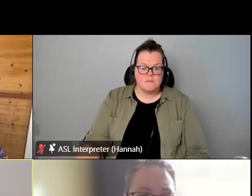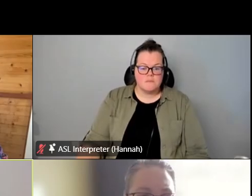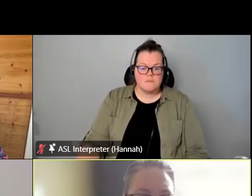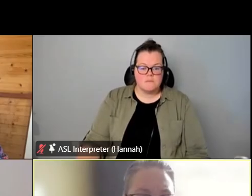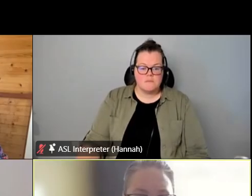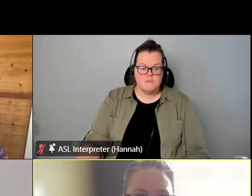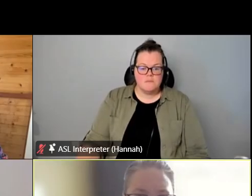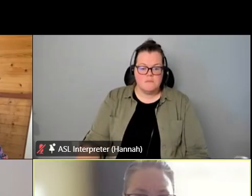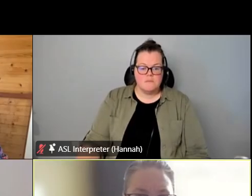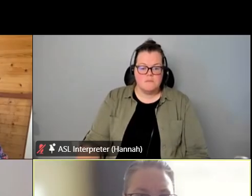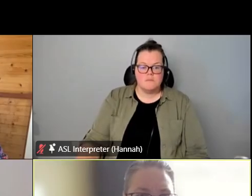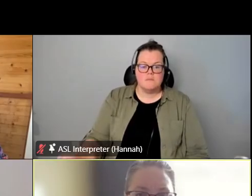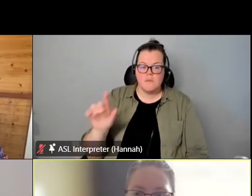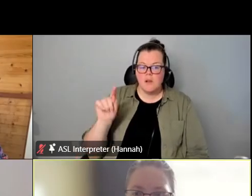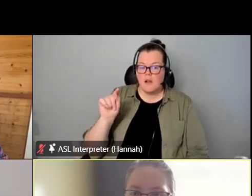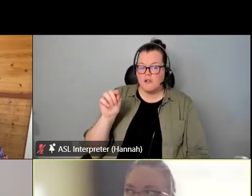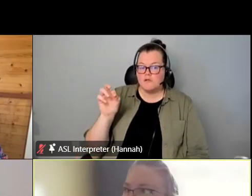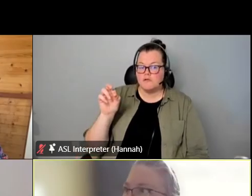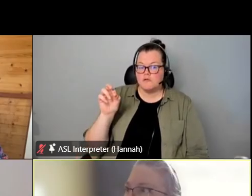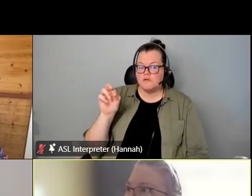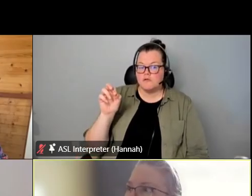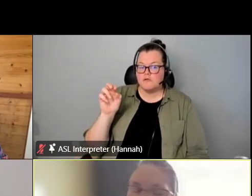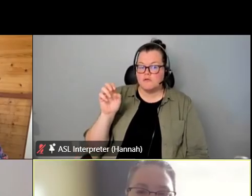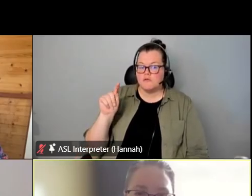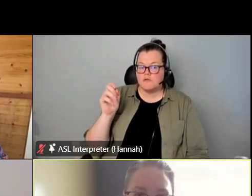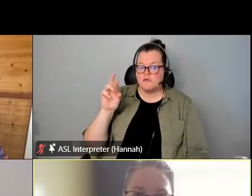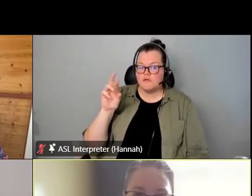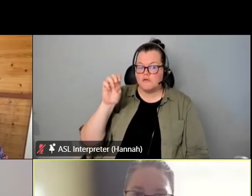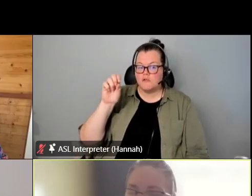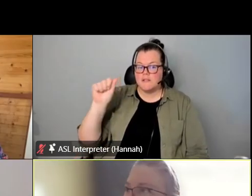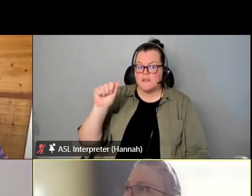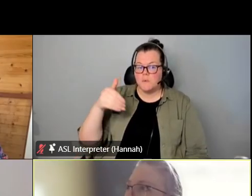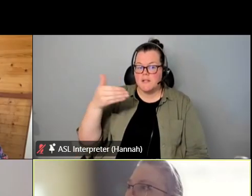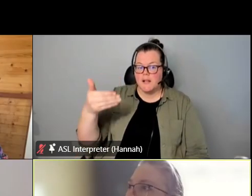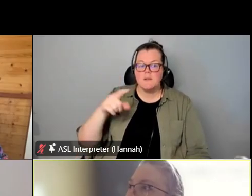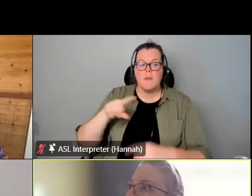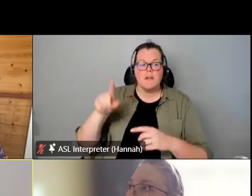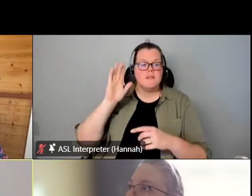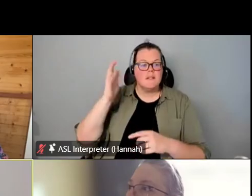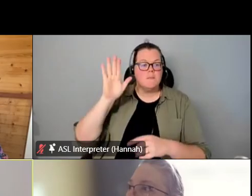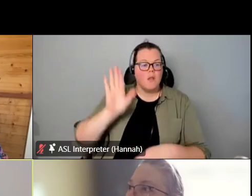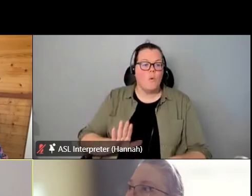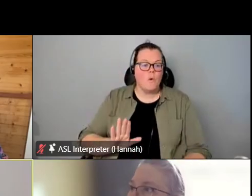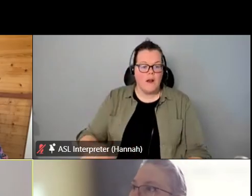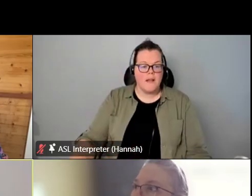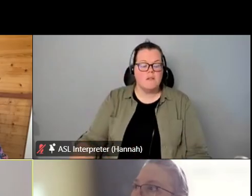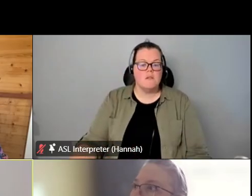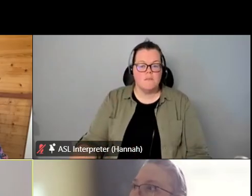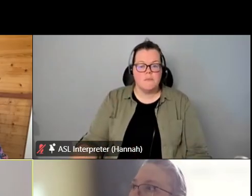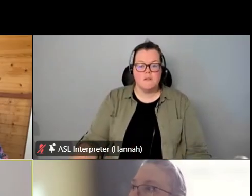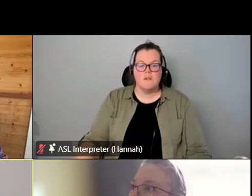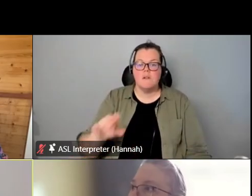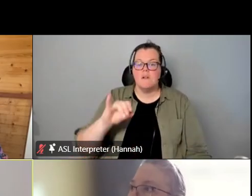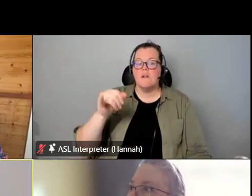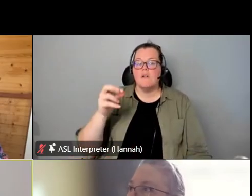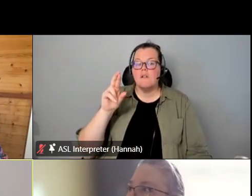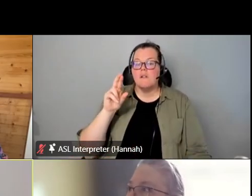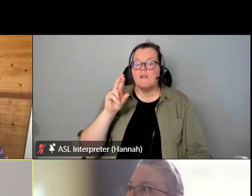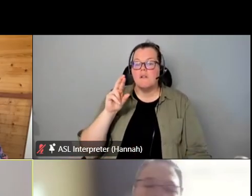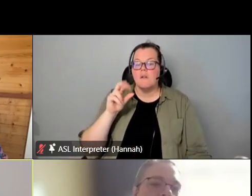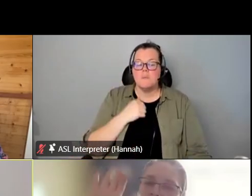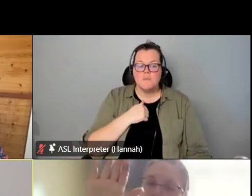Teresa was next, but it looks like she lowered her hand. So Okay, and Jeremy should be able to make your. Oh, sorry, Sierra.